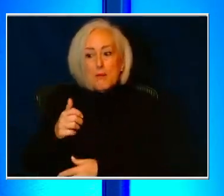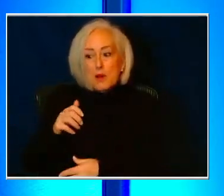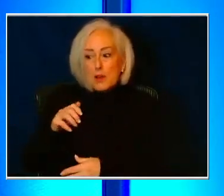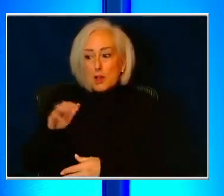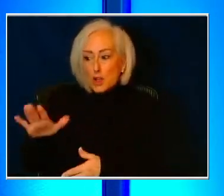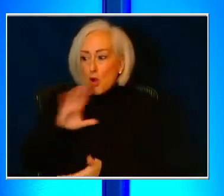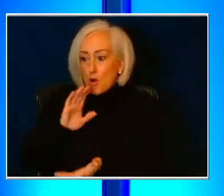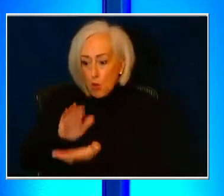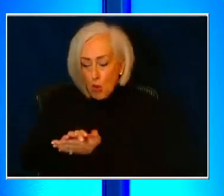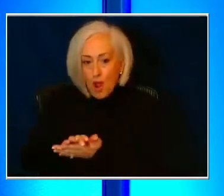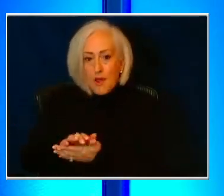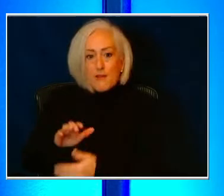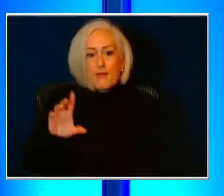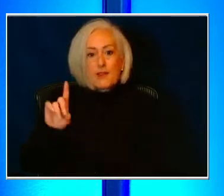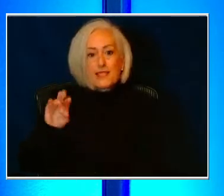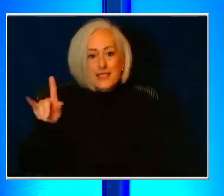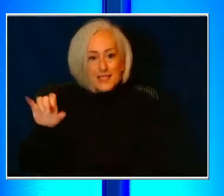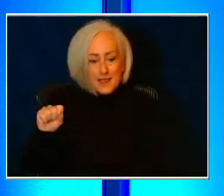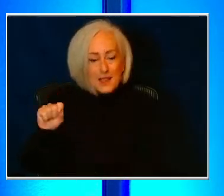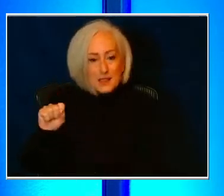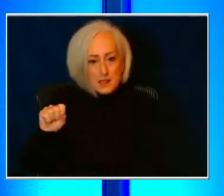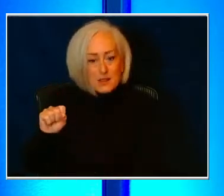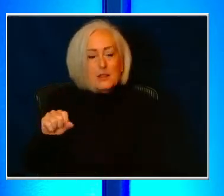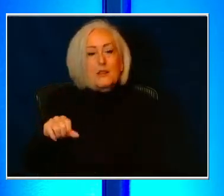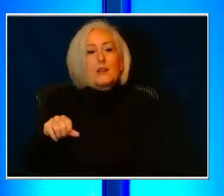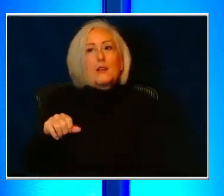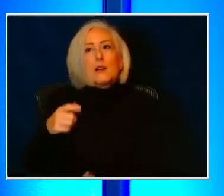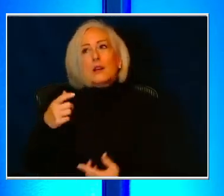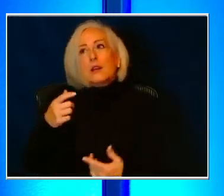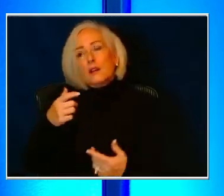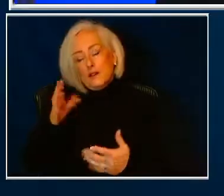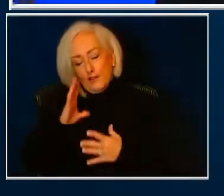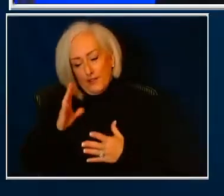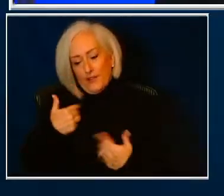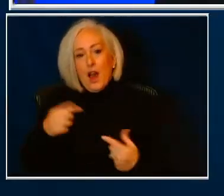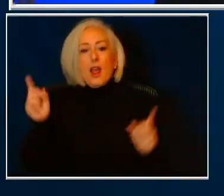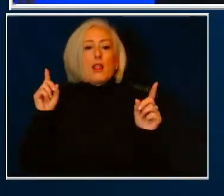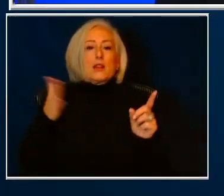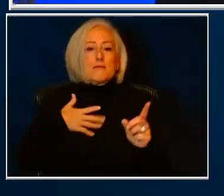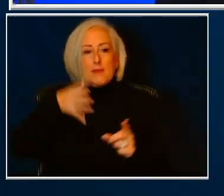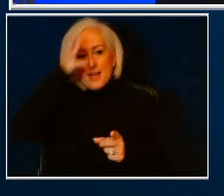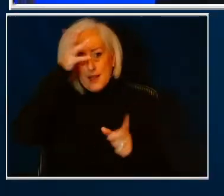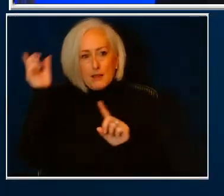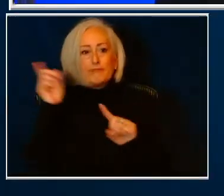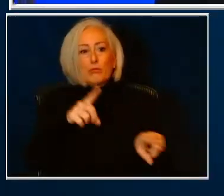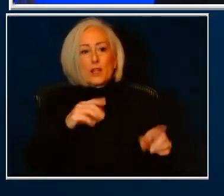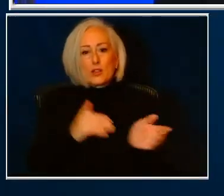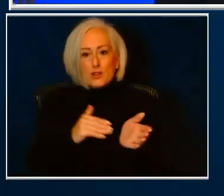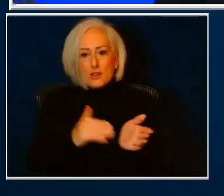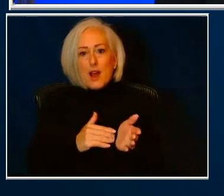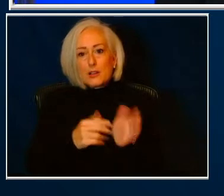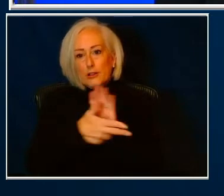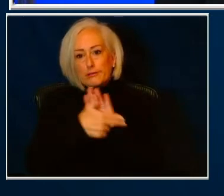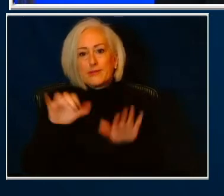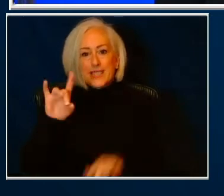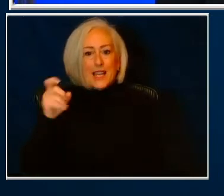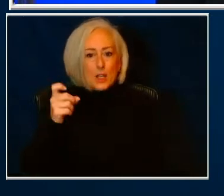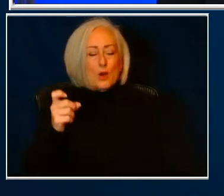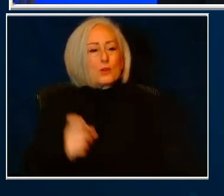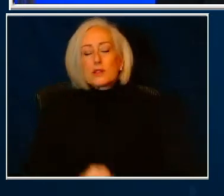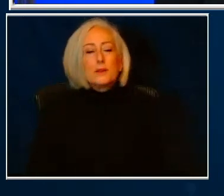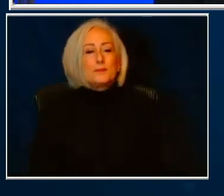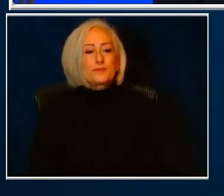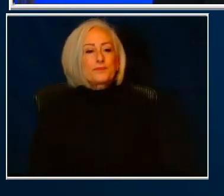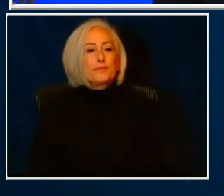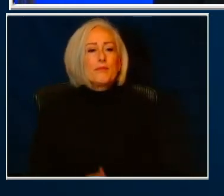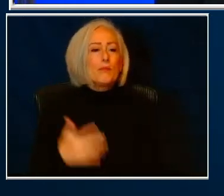so then he acquiesced and went, and then he was diagnosed. We talk about a lot of the challenges for your dad and your family. What's been